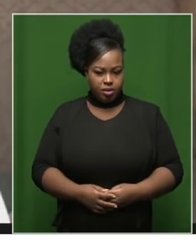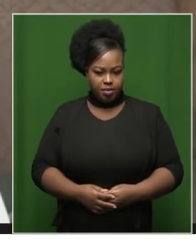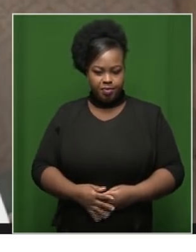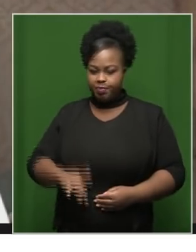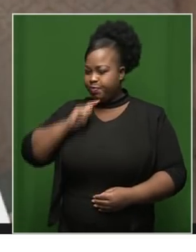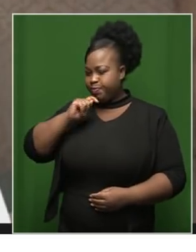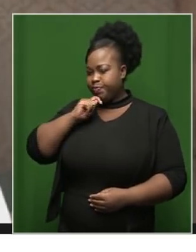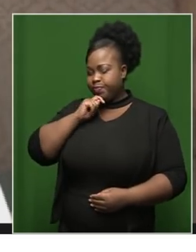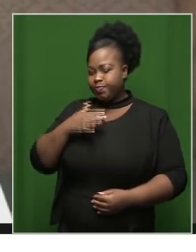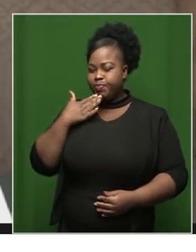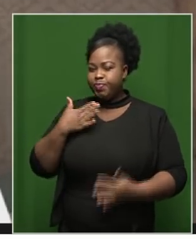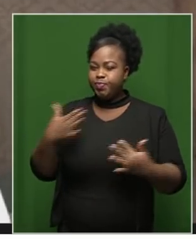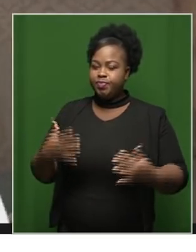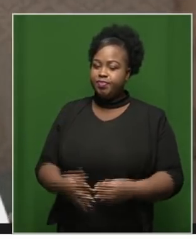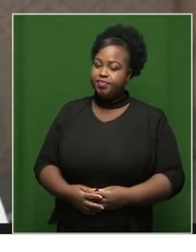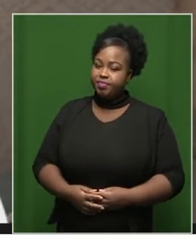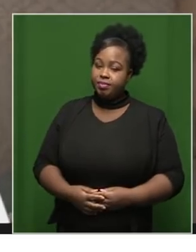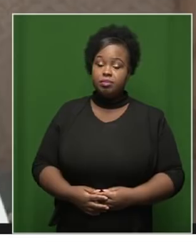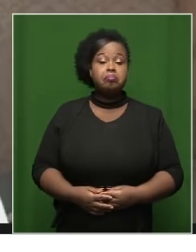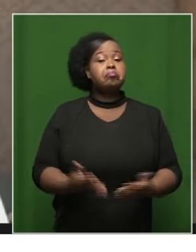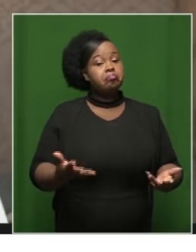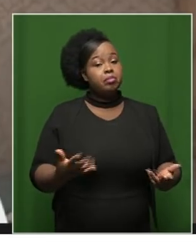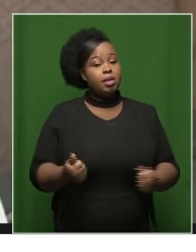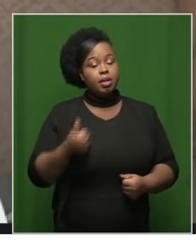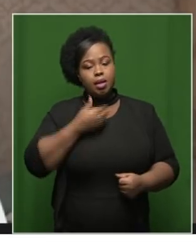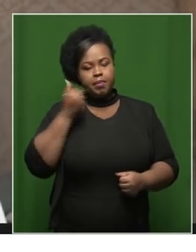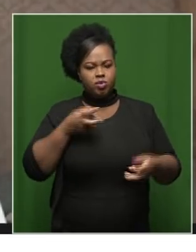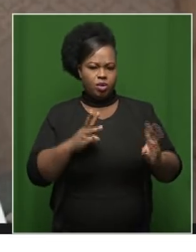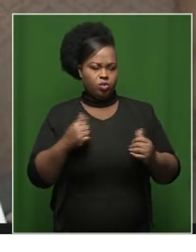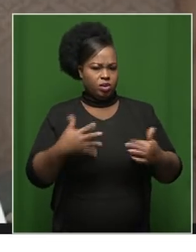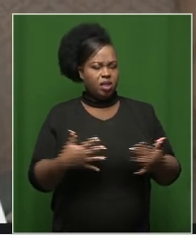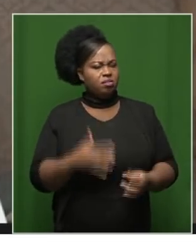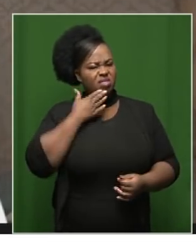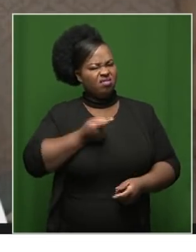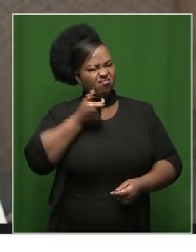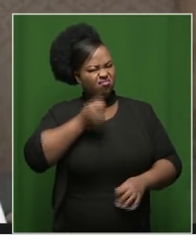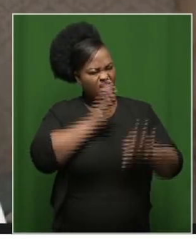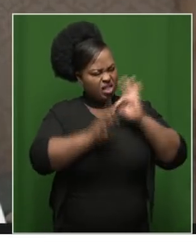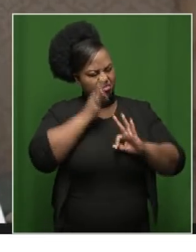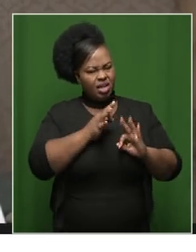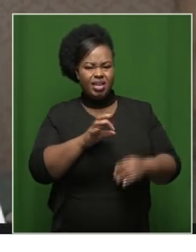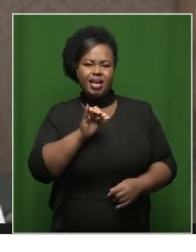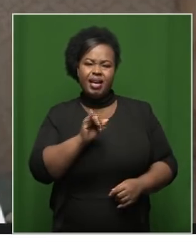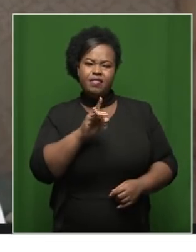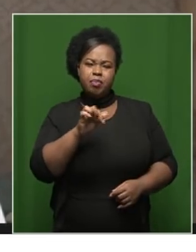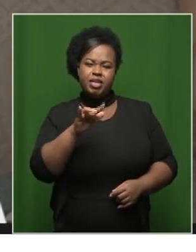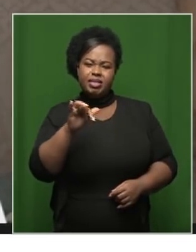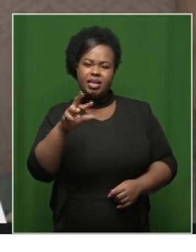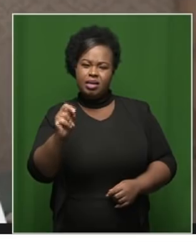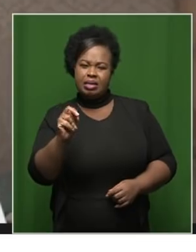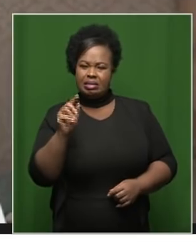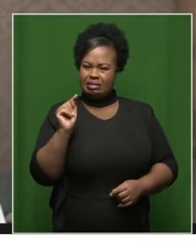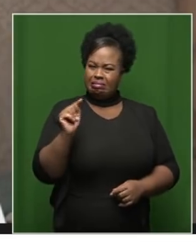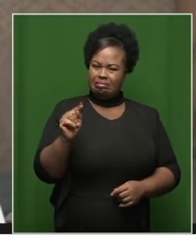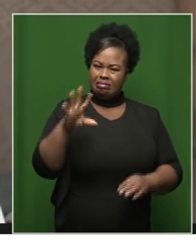Good morning. Thank you very much. I suppose the best starting point is for you to make us better understand what exactly is Ivermectin and